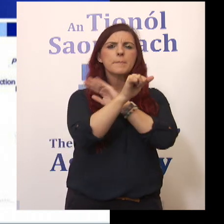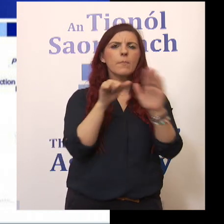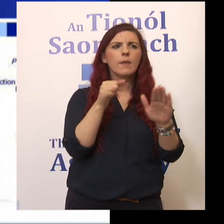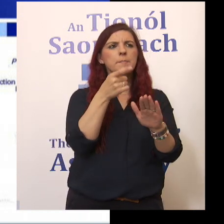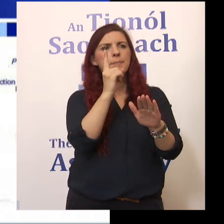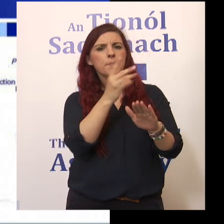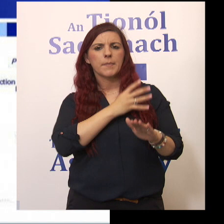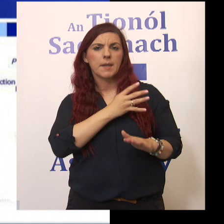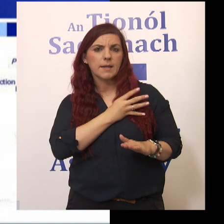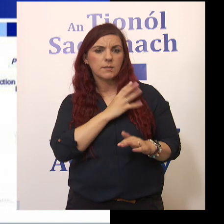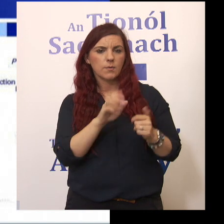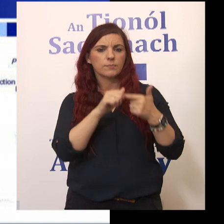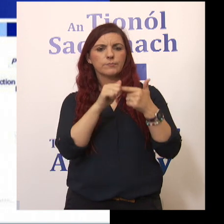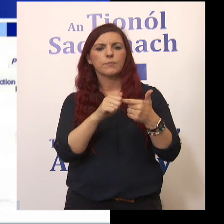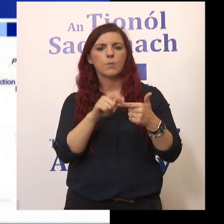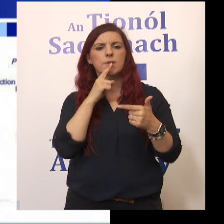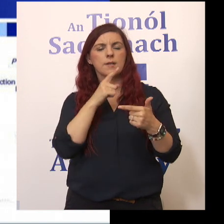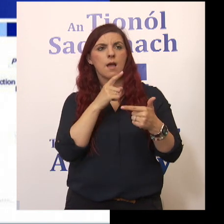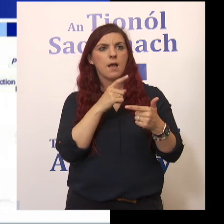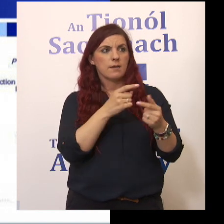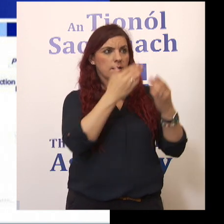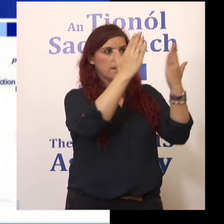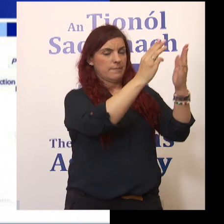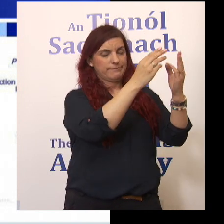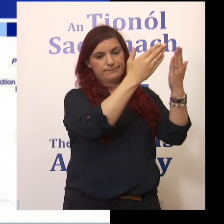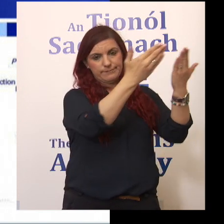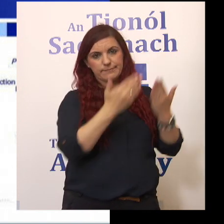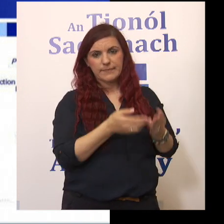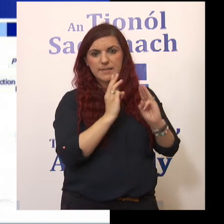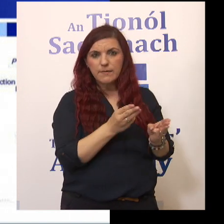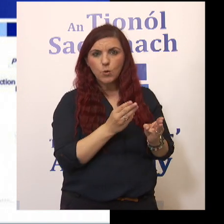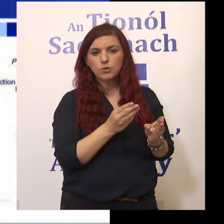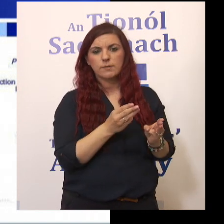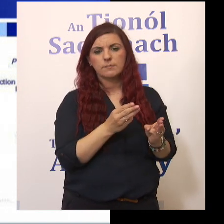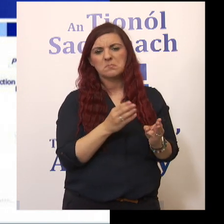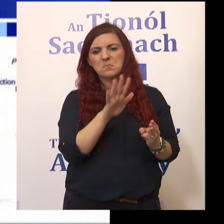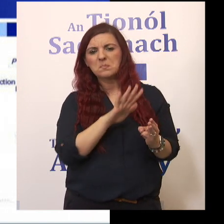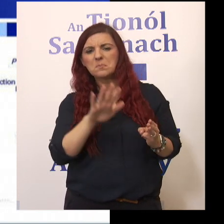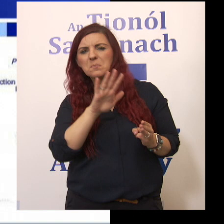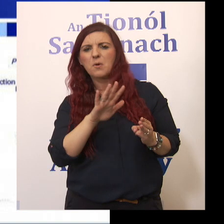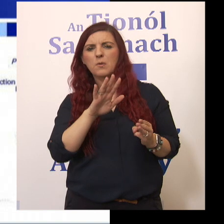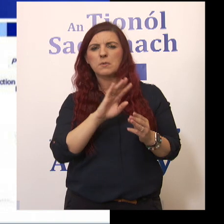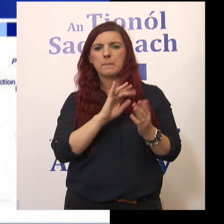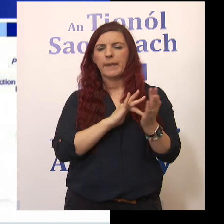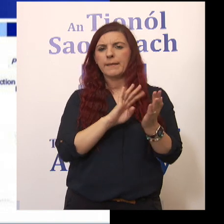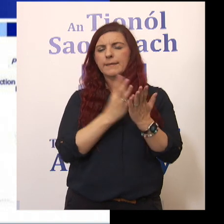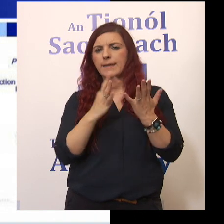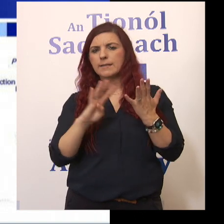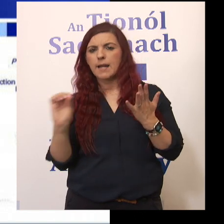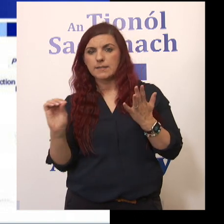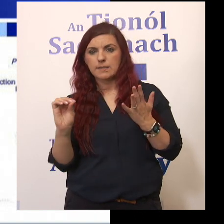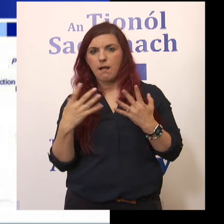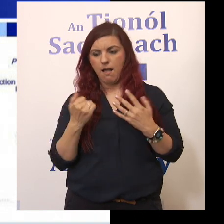committee, and the second, a devolution committee in the devolution commission in the mid-1990s, made a series of proposals